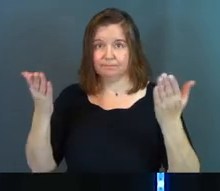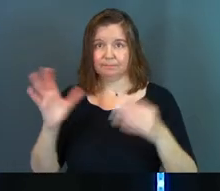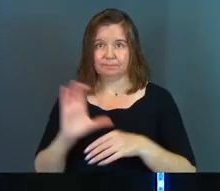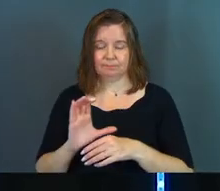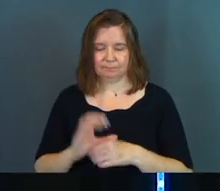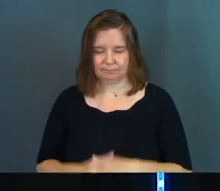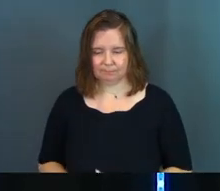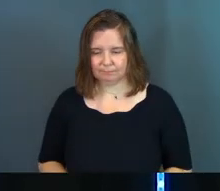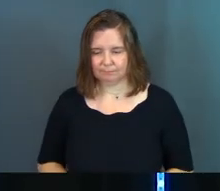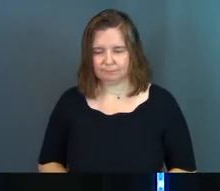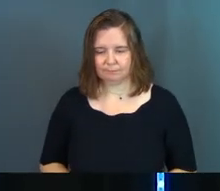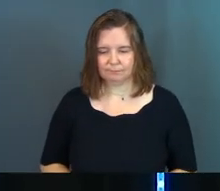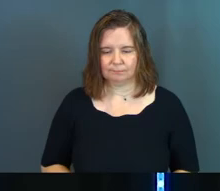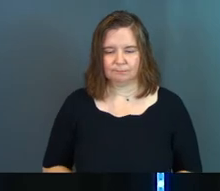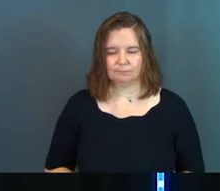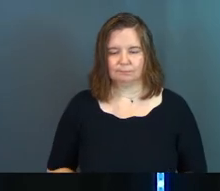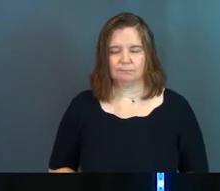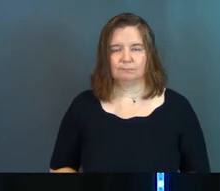church?